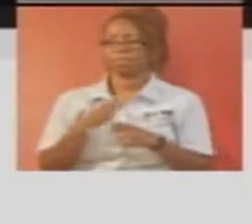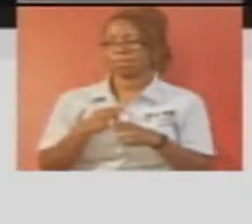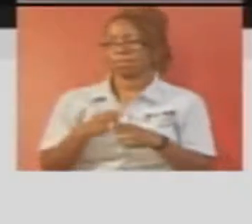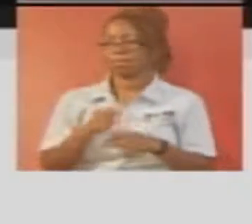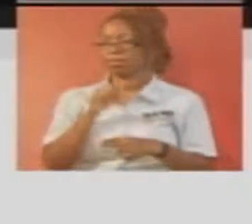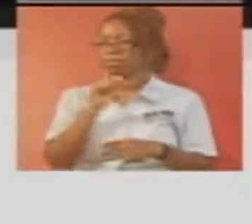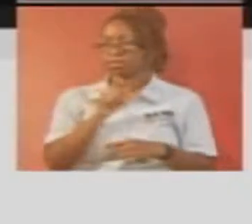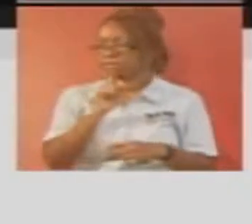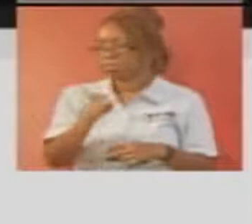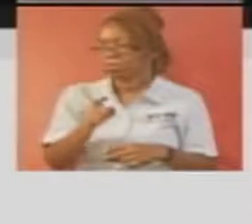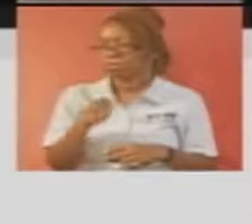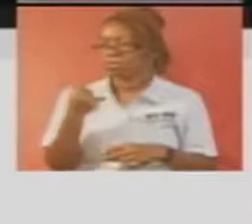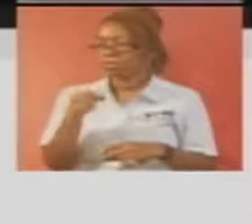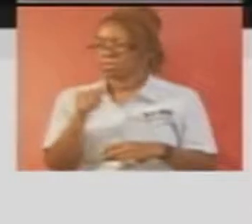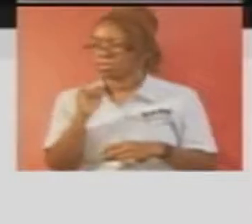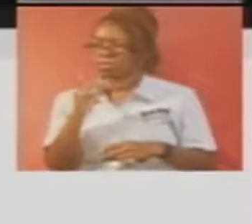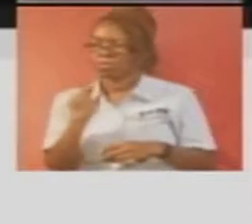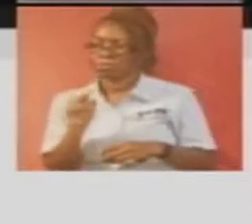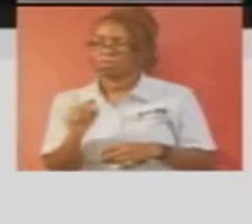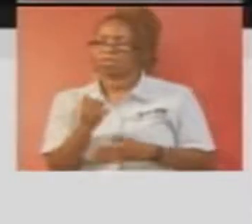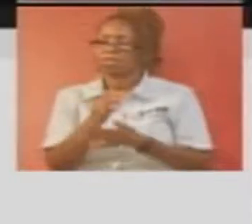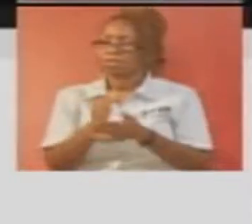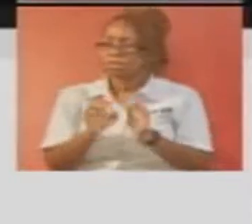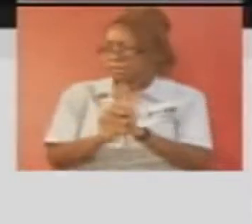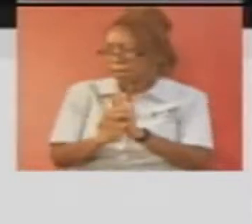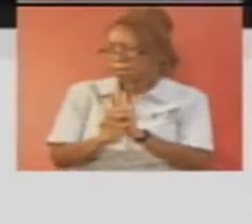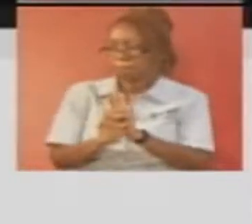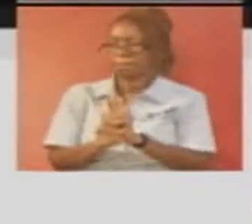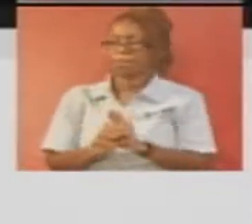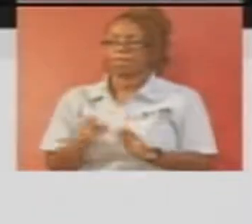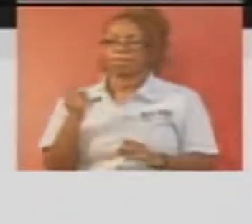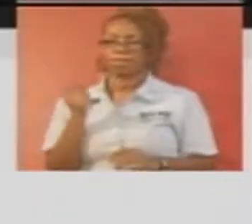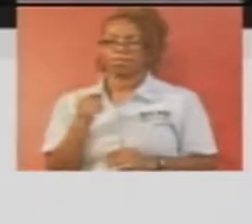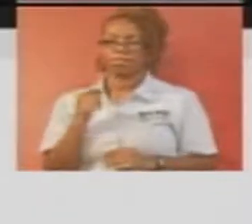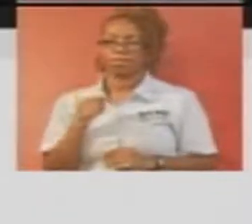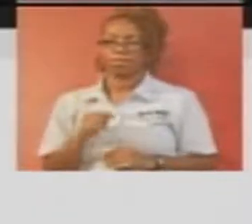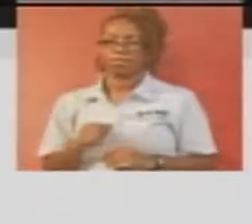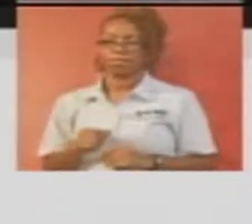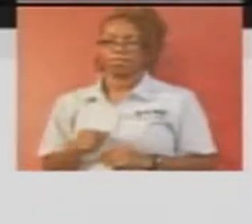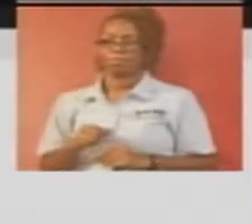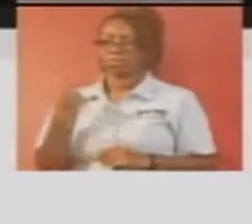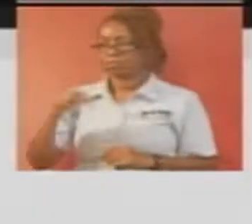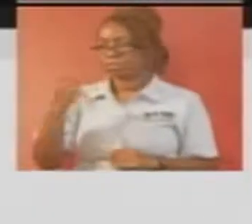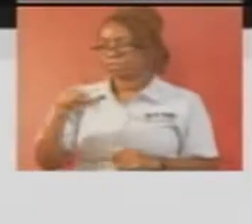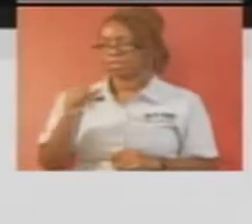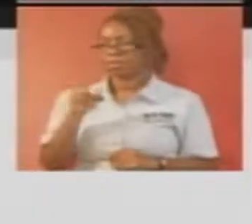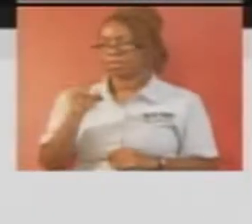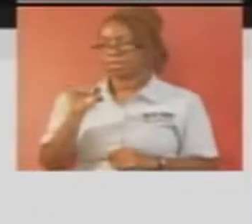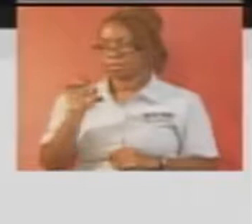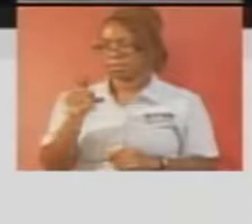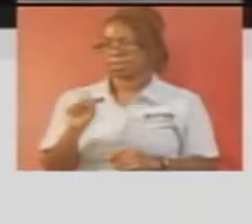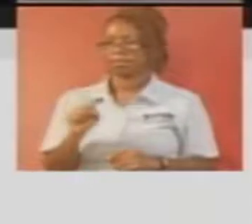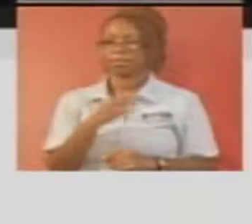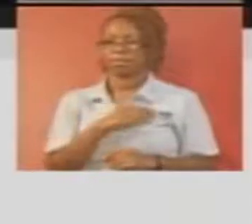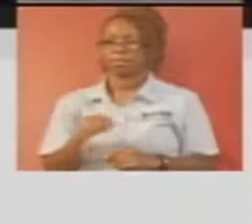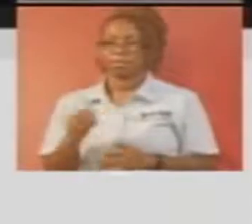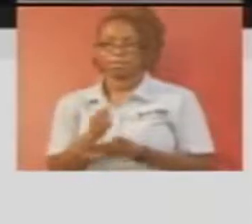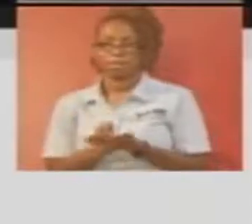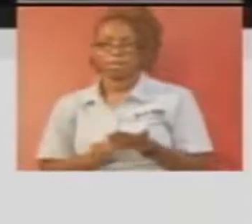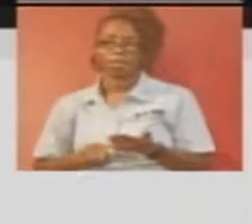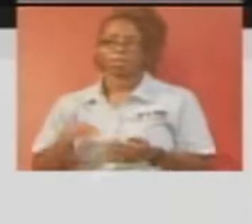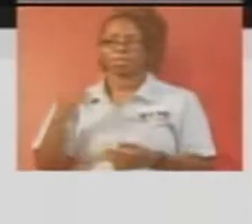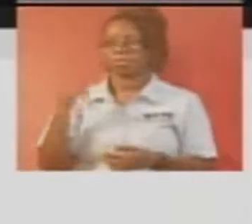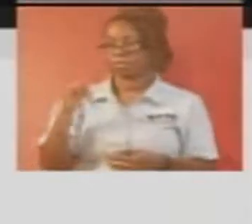material, and we've modified it by inserting part of the disease-causing virus's genome. So the little piece in blue is from